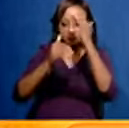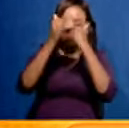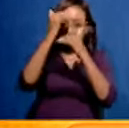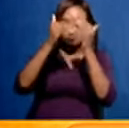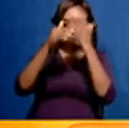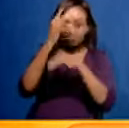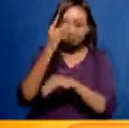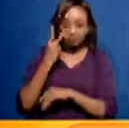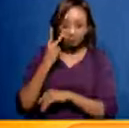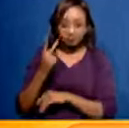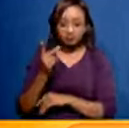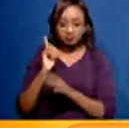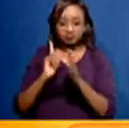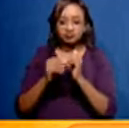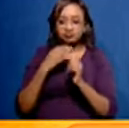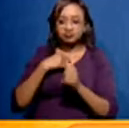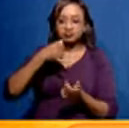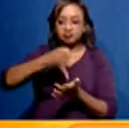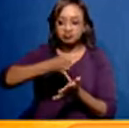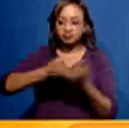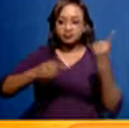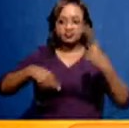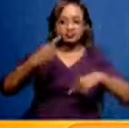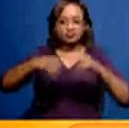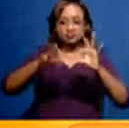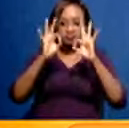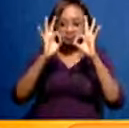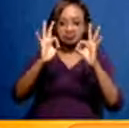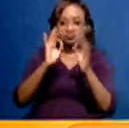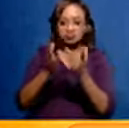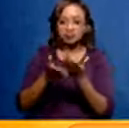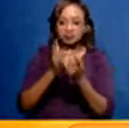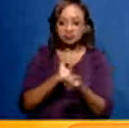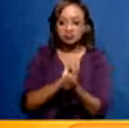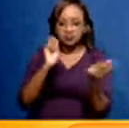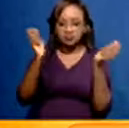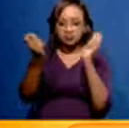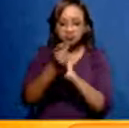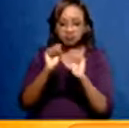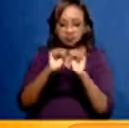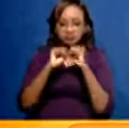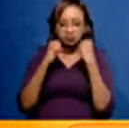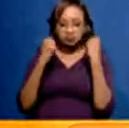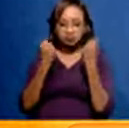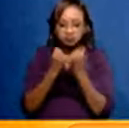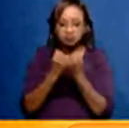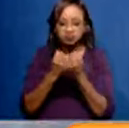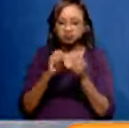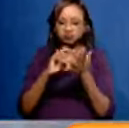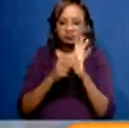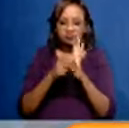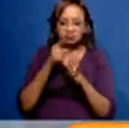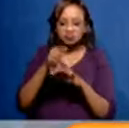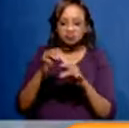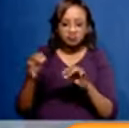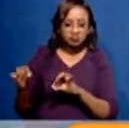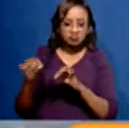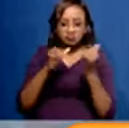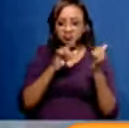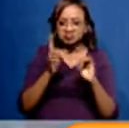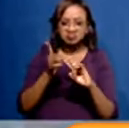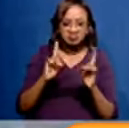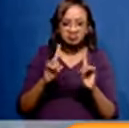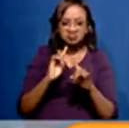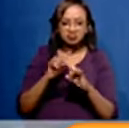a global competitive university which will transform society. So it's not unusual or completely out of the box that you also